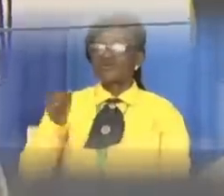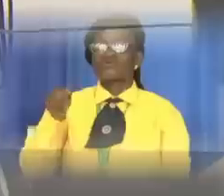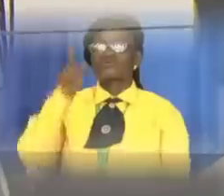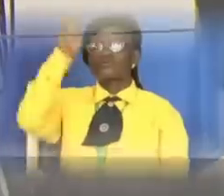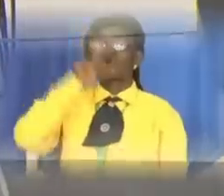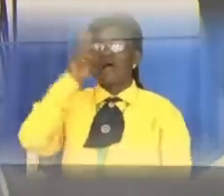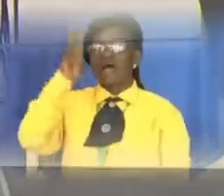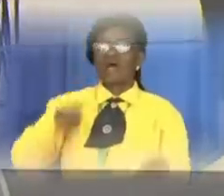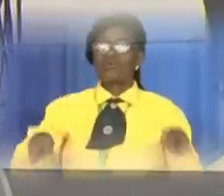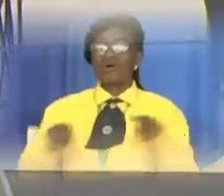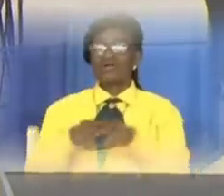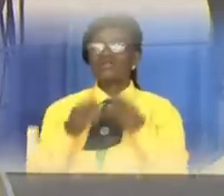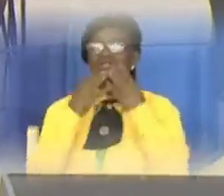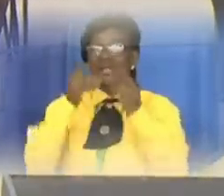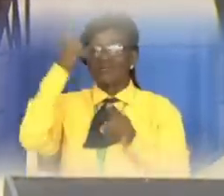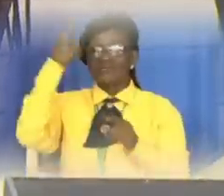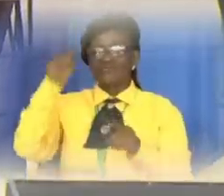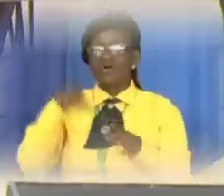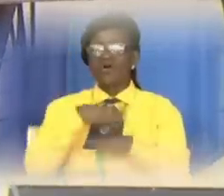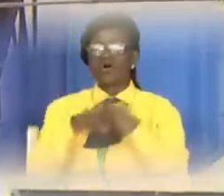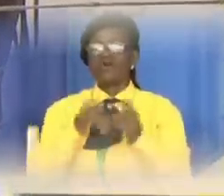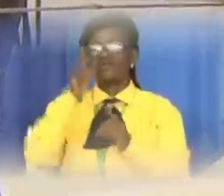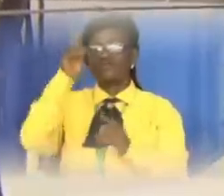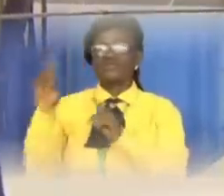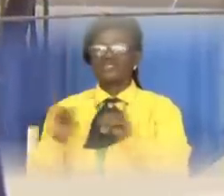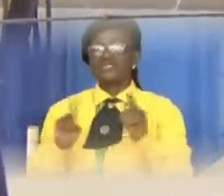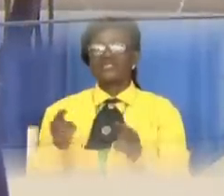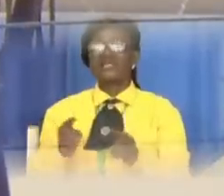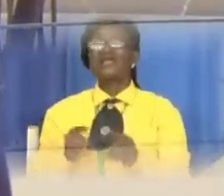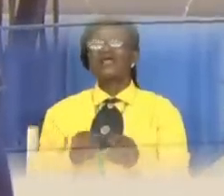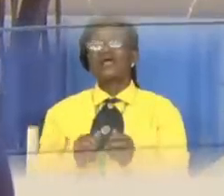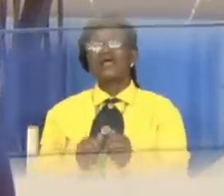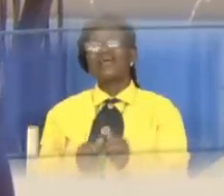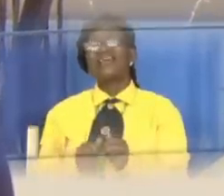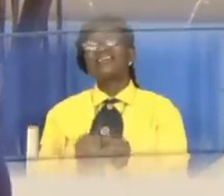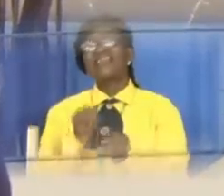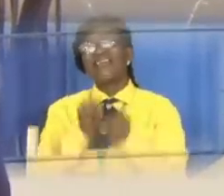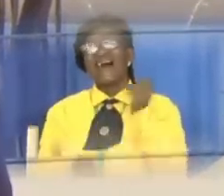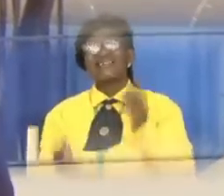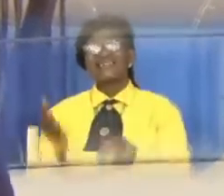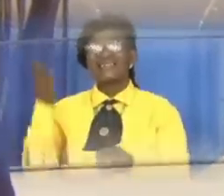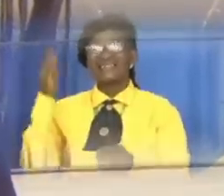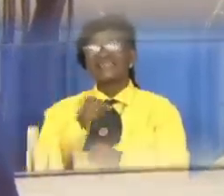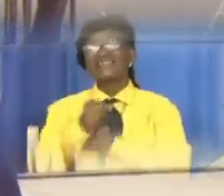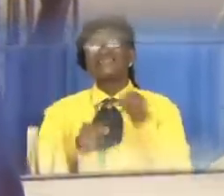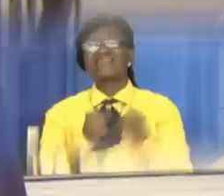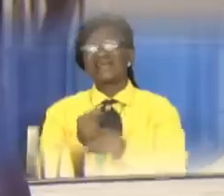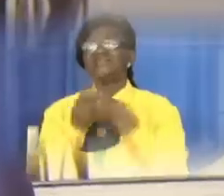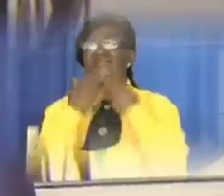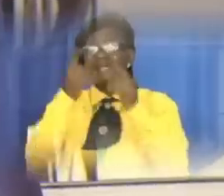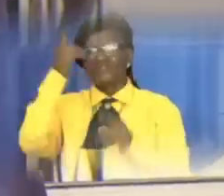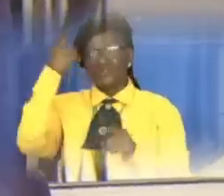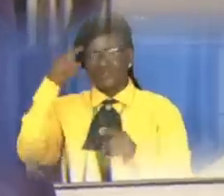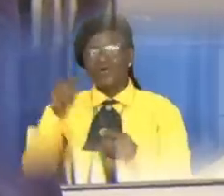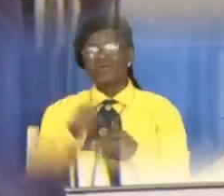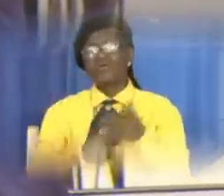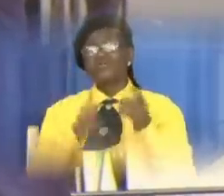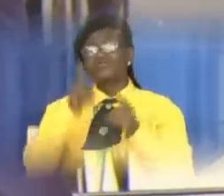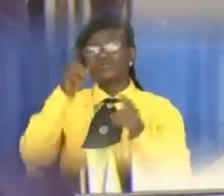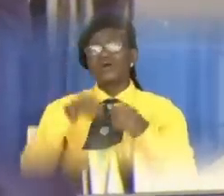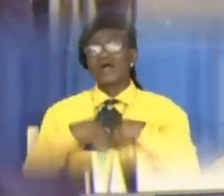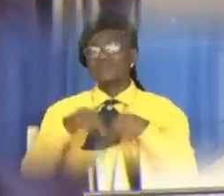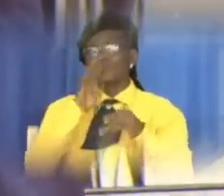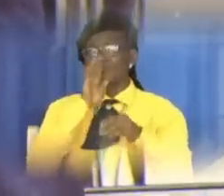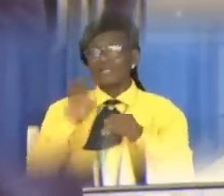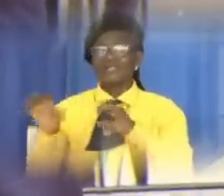year. Thank you for keeping us alive to see today. Thank you for what you have been doing. Even since